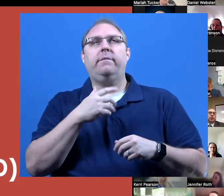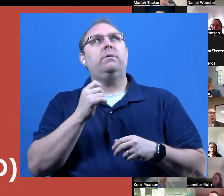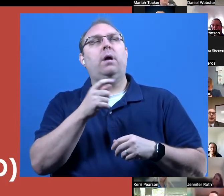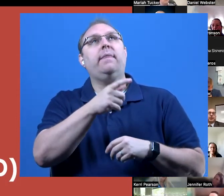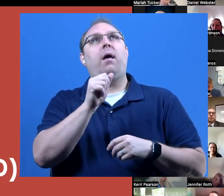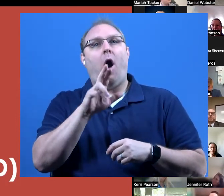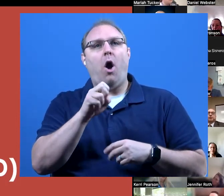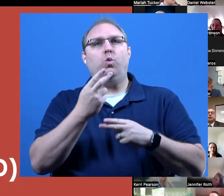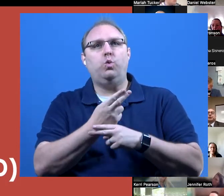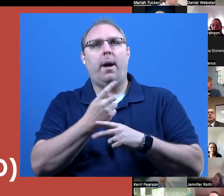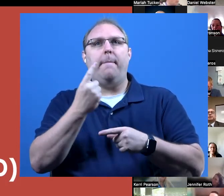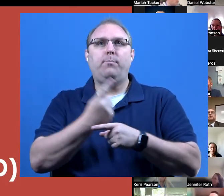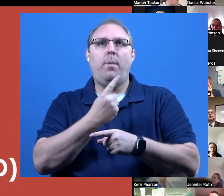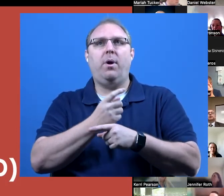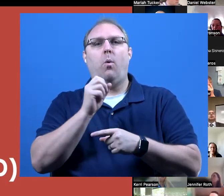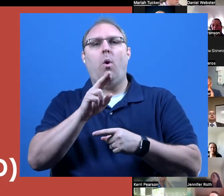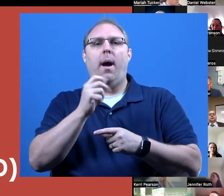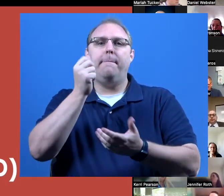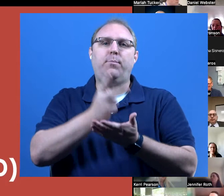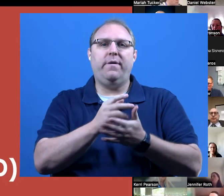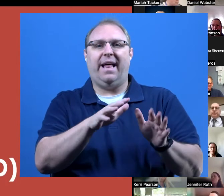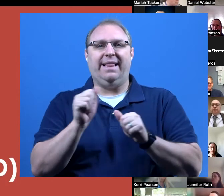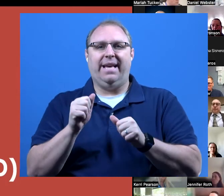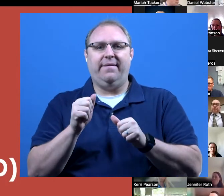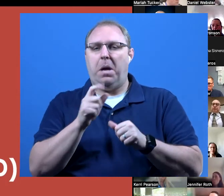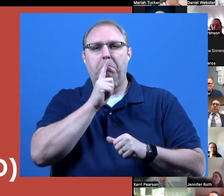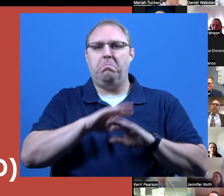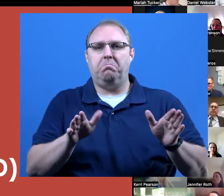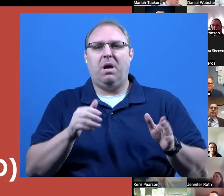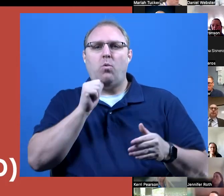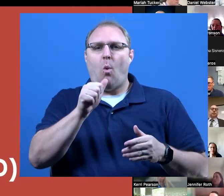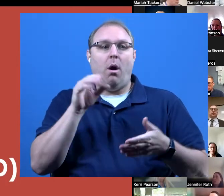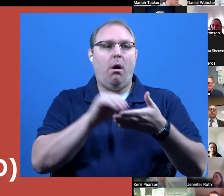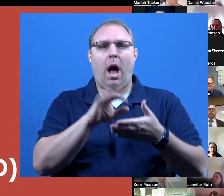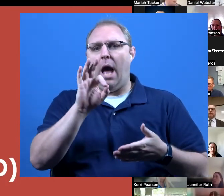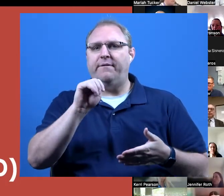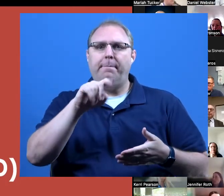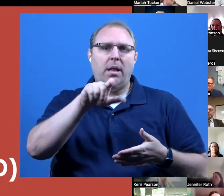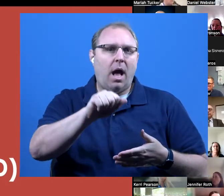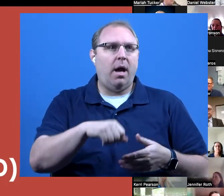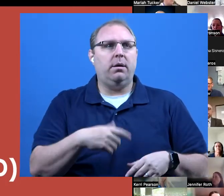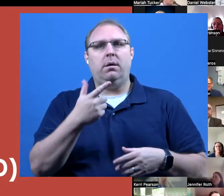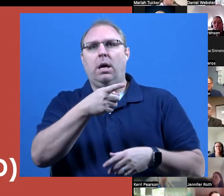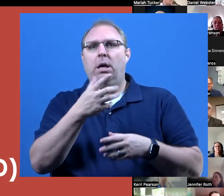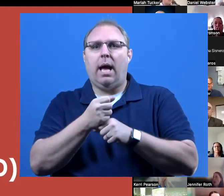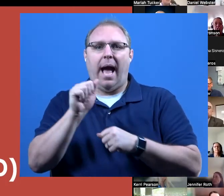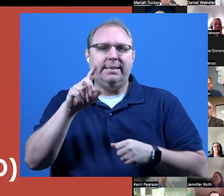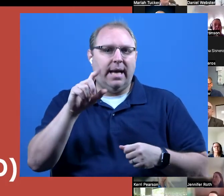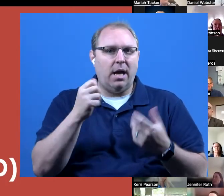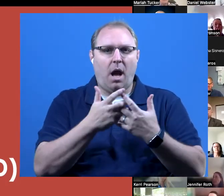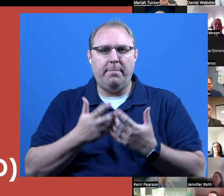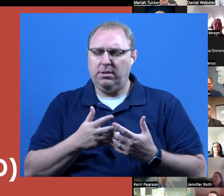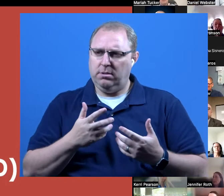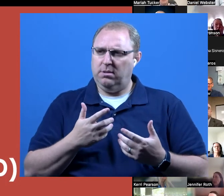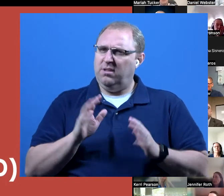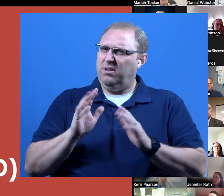what that specific reason is. You have documentation that they're on FMLA or an ADA accommodation because we've sent